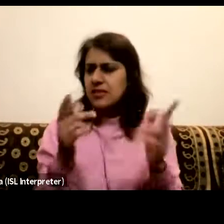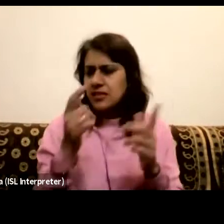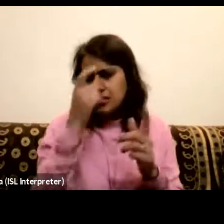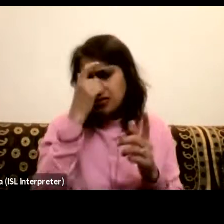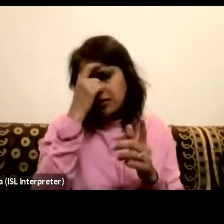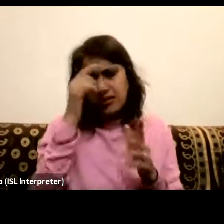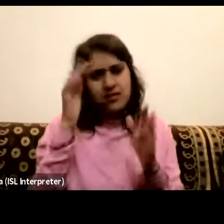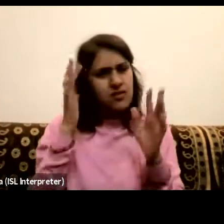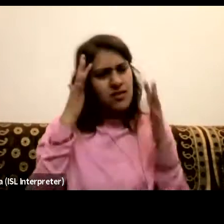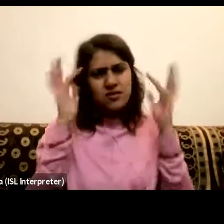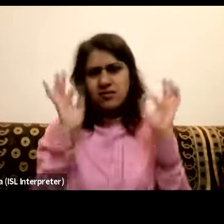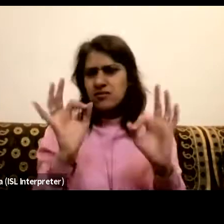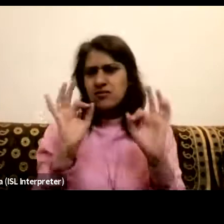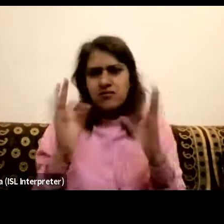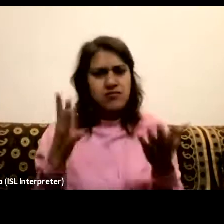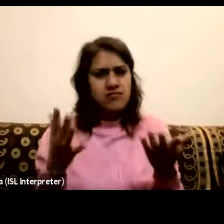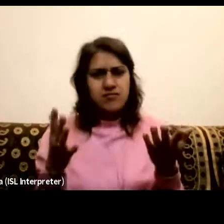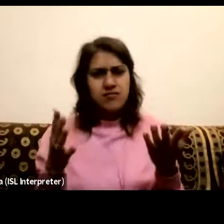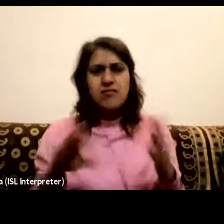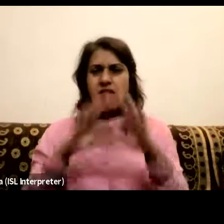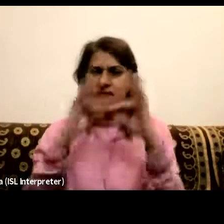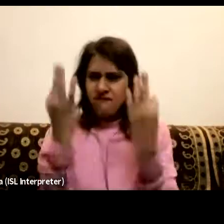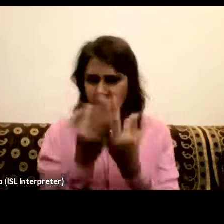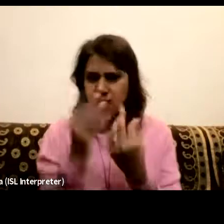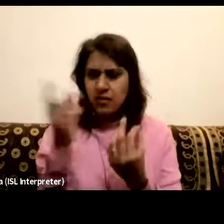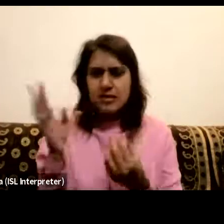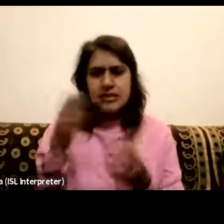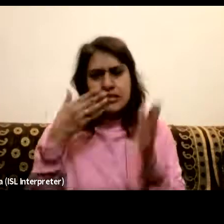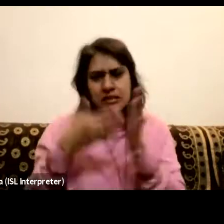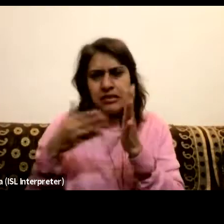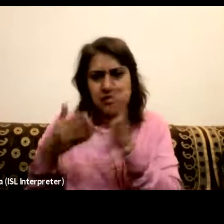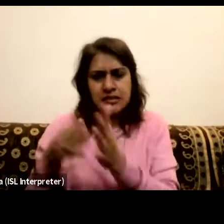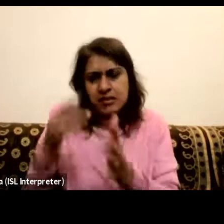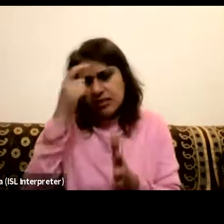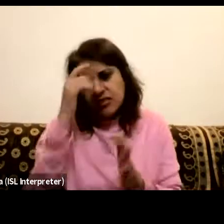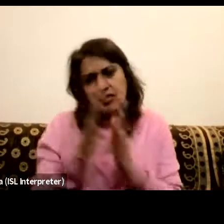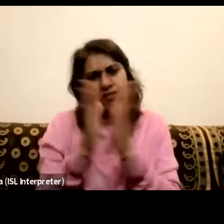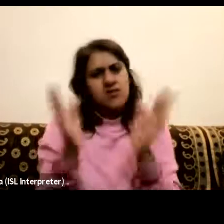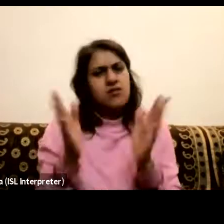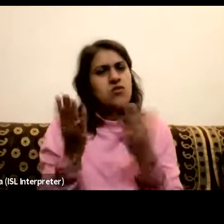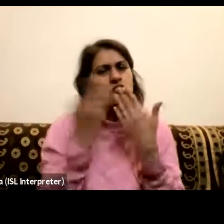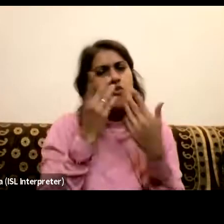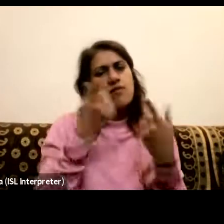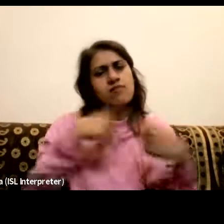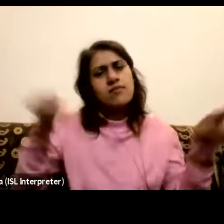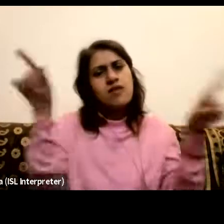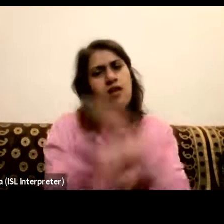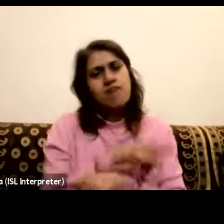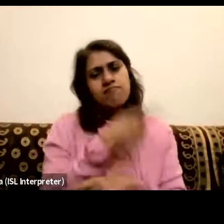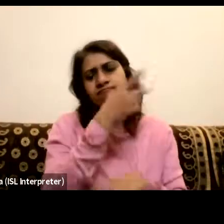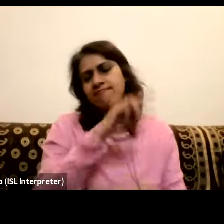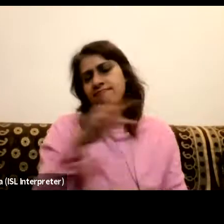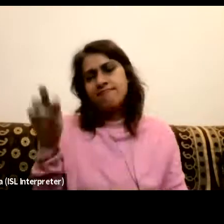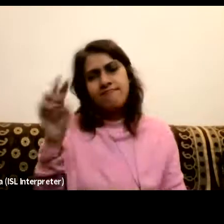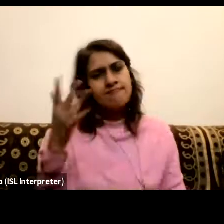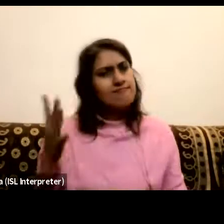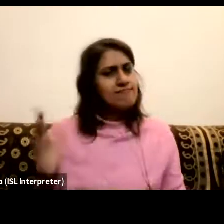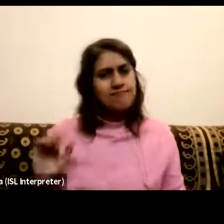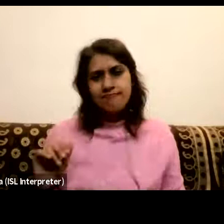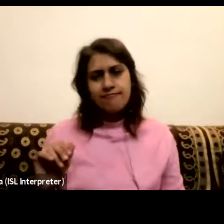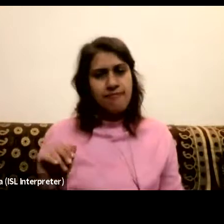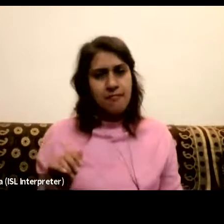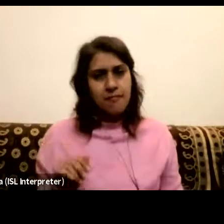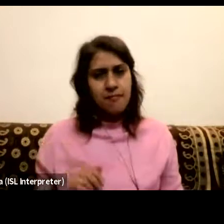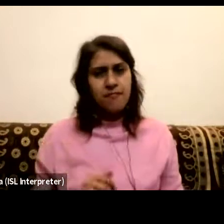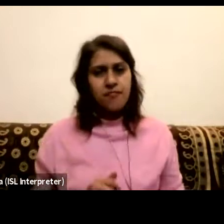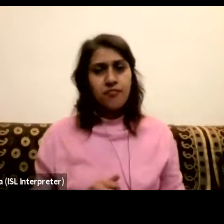that large number of families are facing. We have to be very cognizant of the fact that we